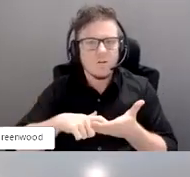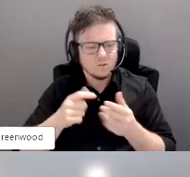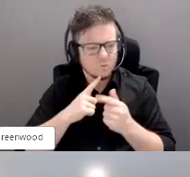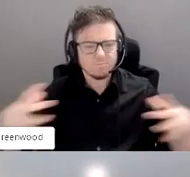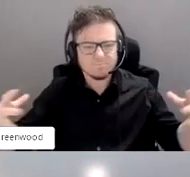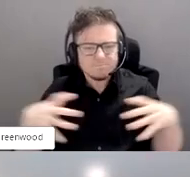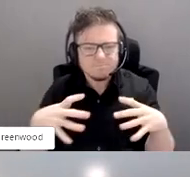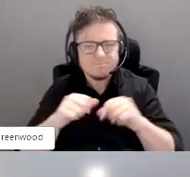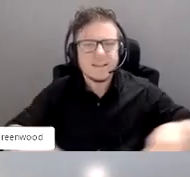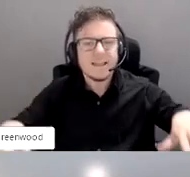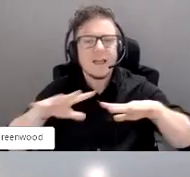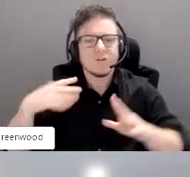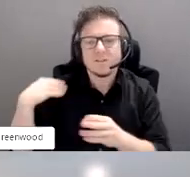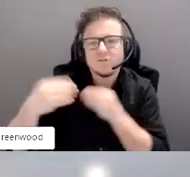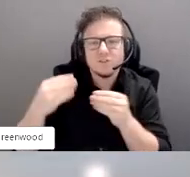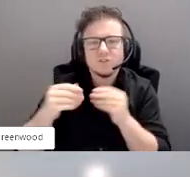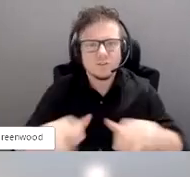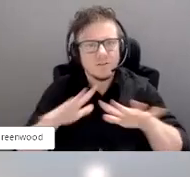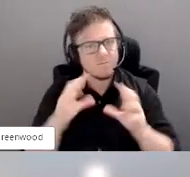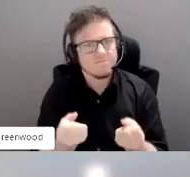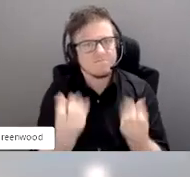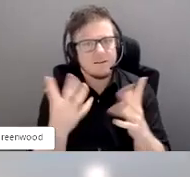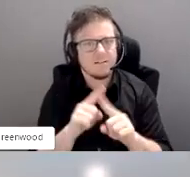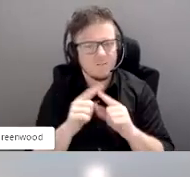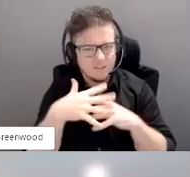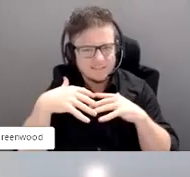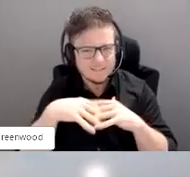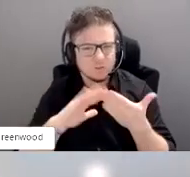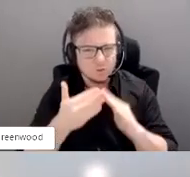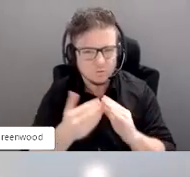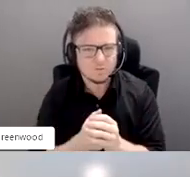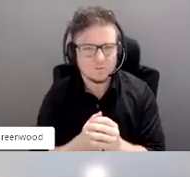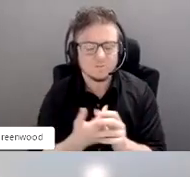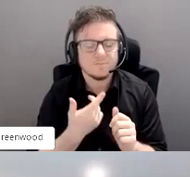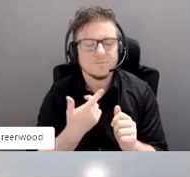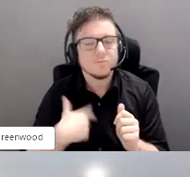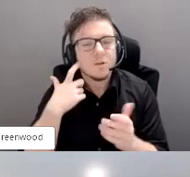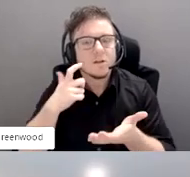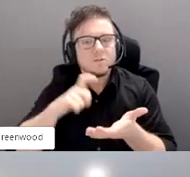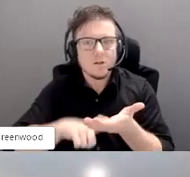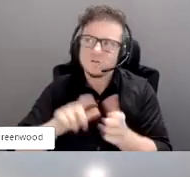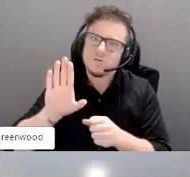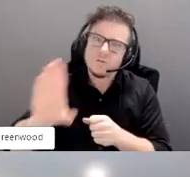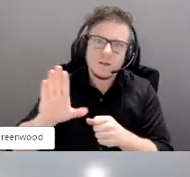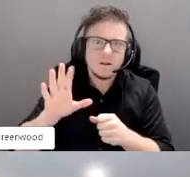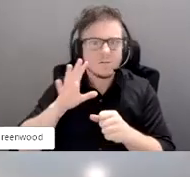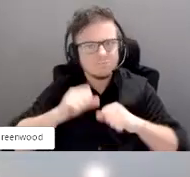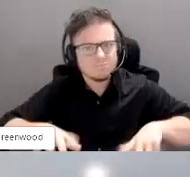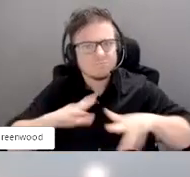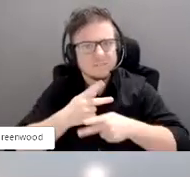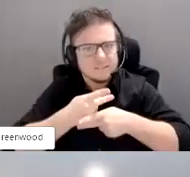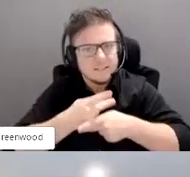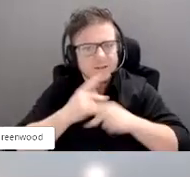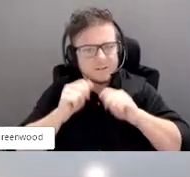traditional territory of a number of First Nations and acknowledge their stewardship of this land throughout the